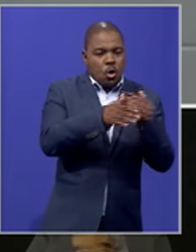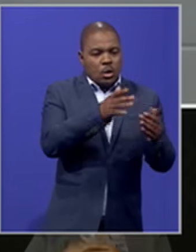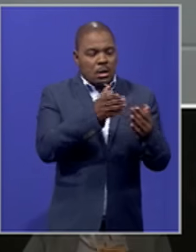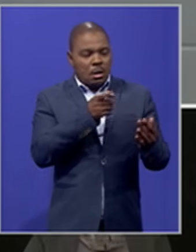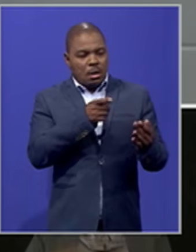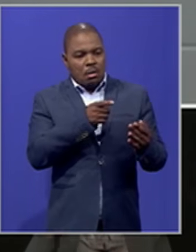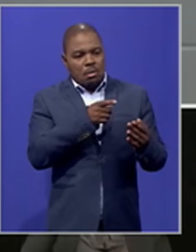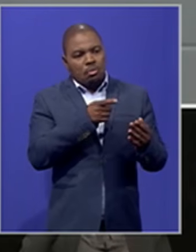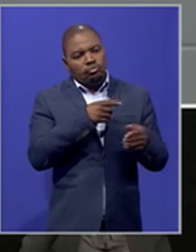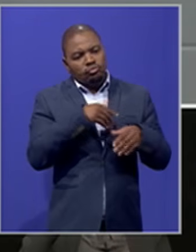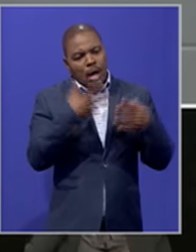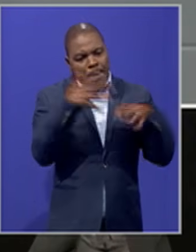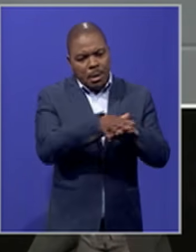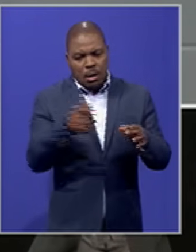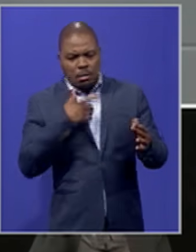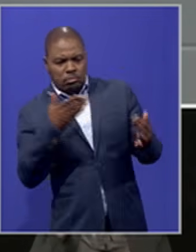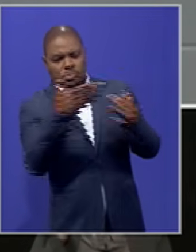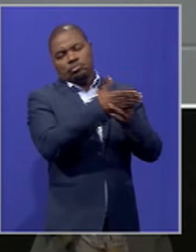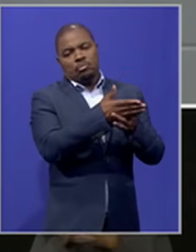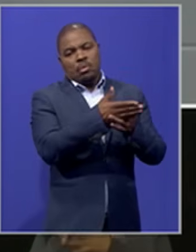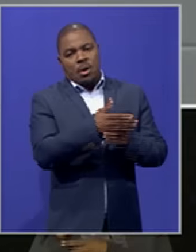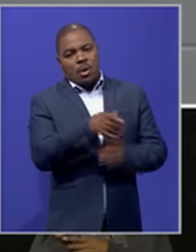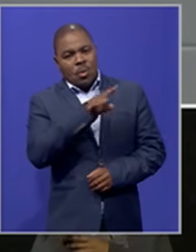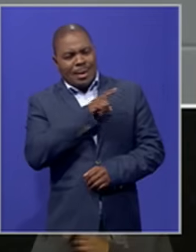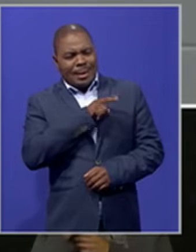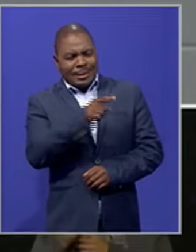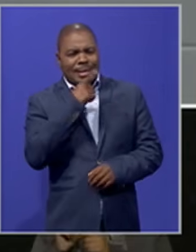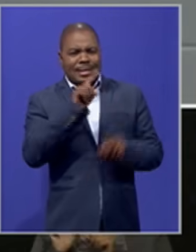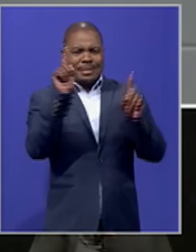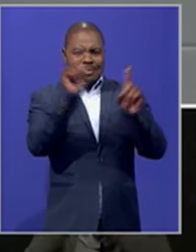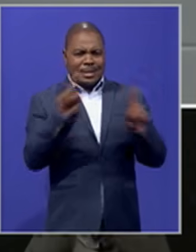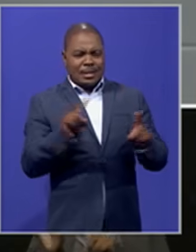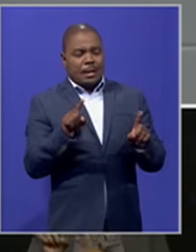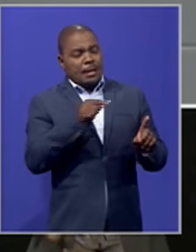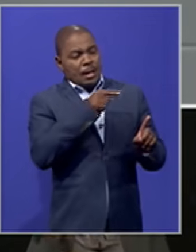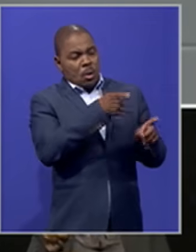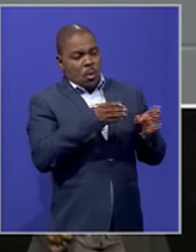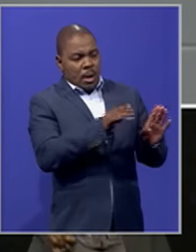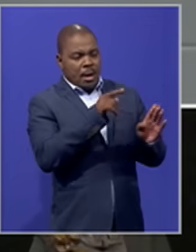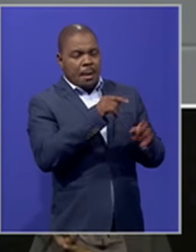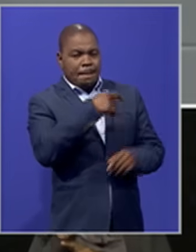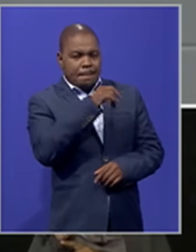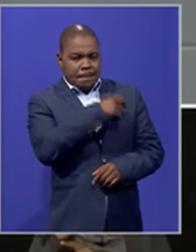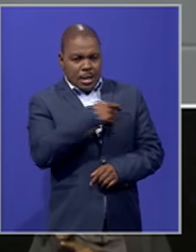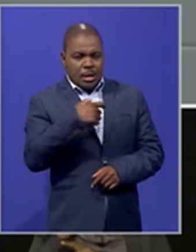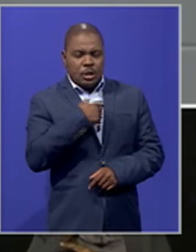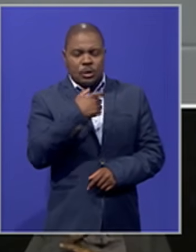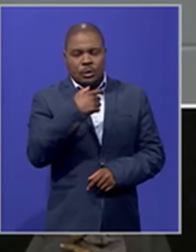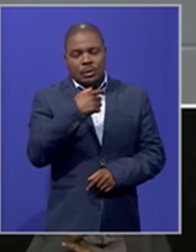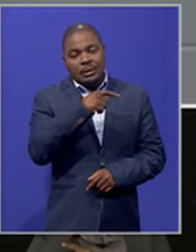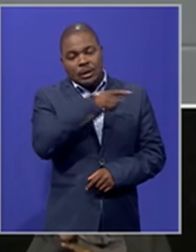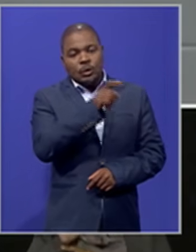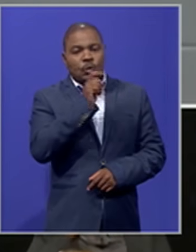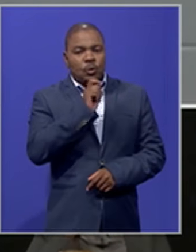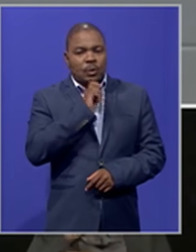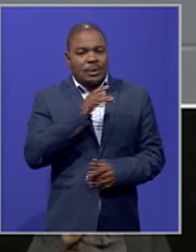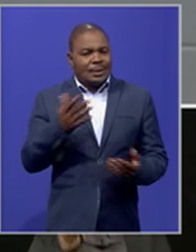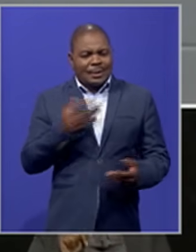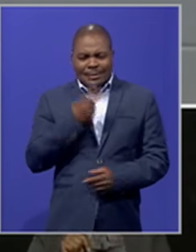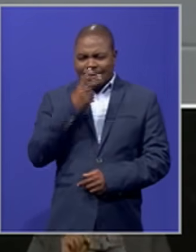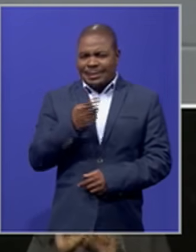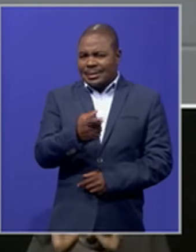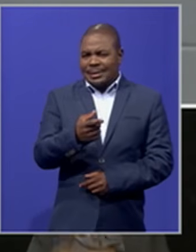we had to argue that the special dispensation that the president was using was again an impermissible rerun